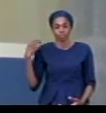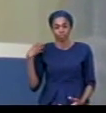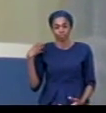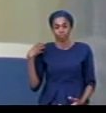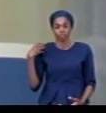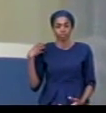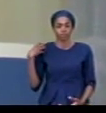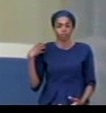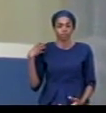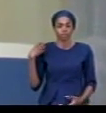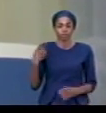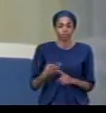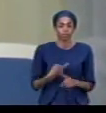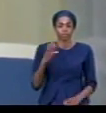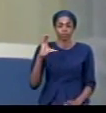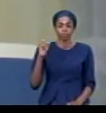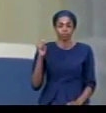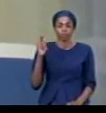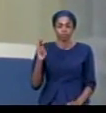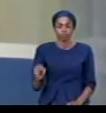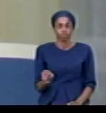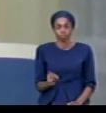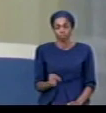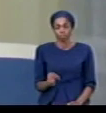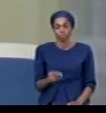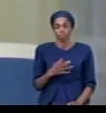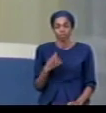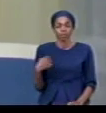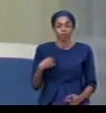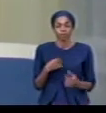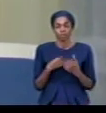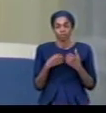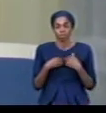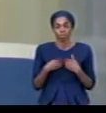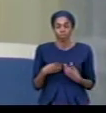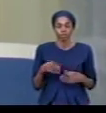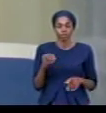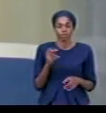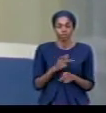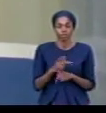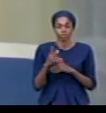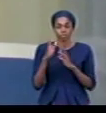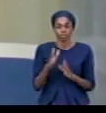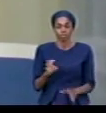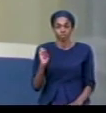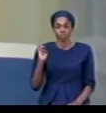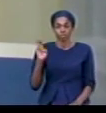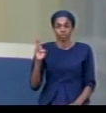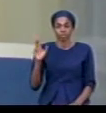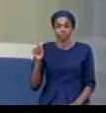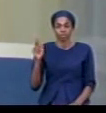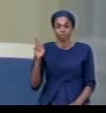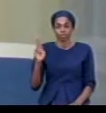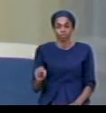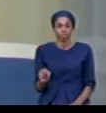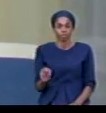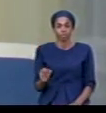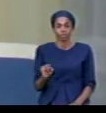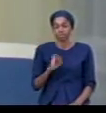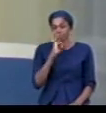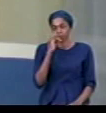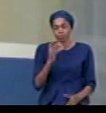from CAN. Then we have Pastor Professor Evans Iguims. He's also in the part of